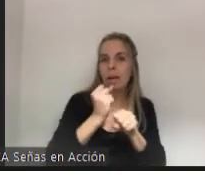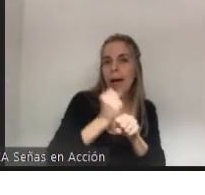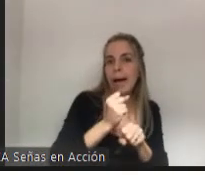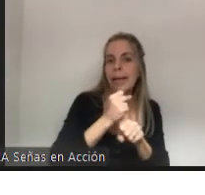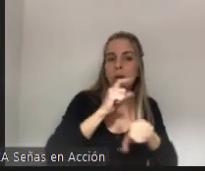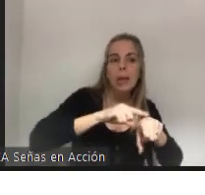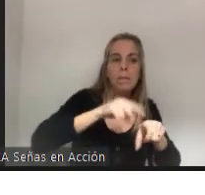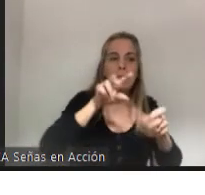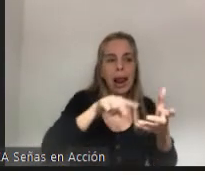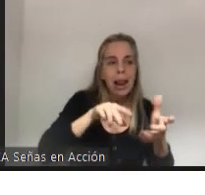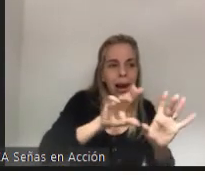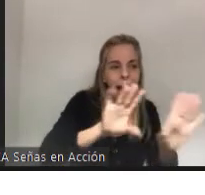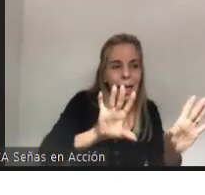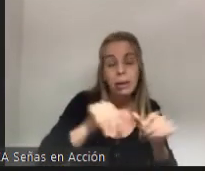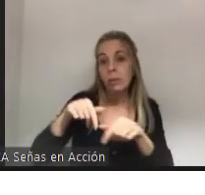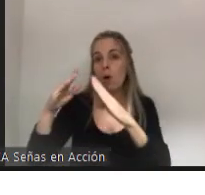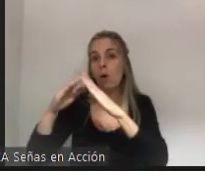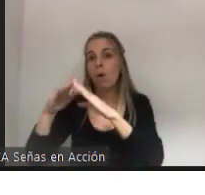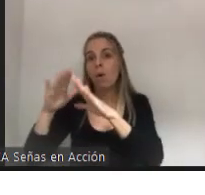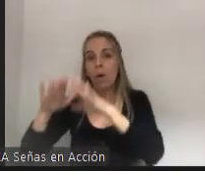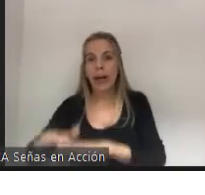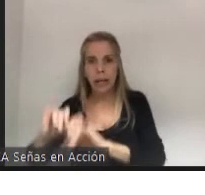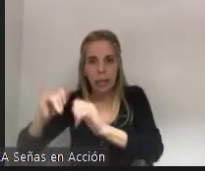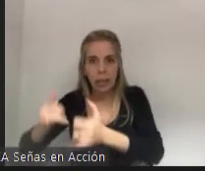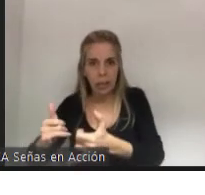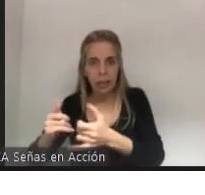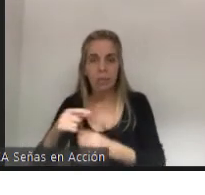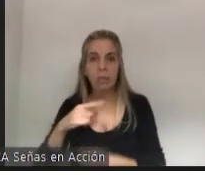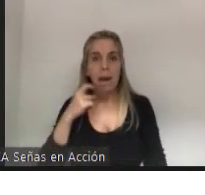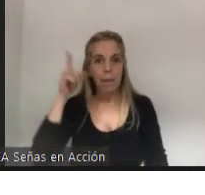read. So in the beginning,